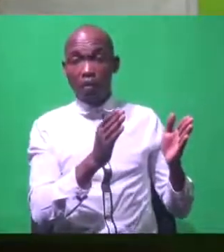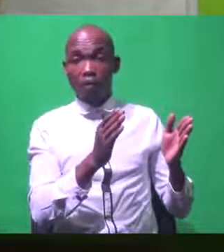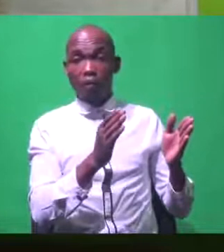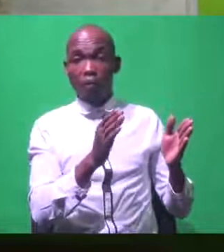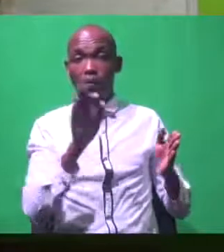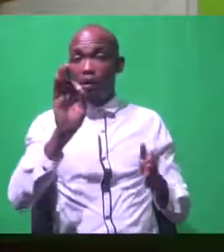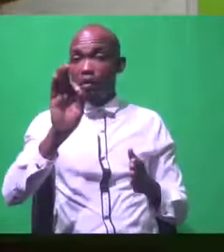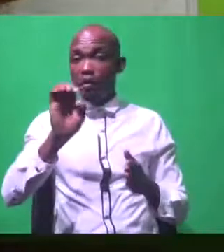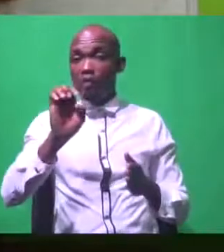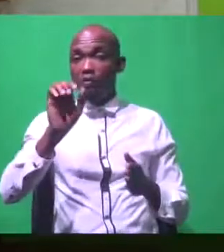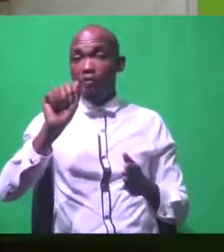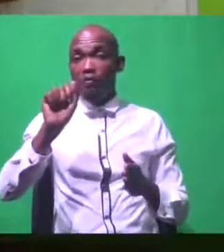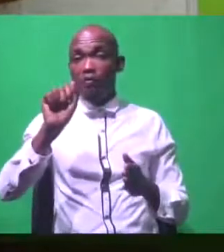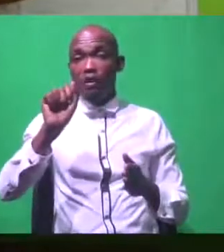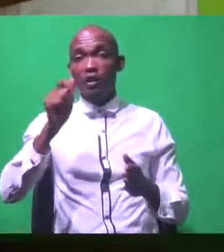education,